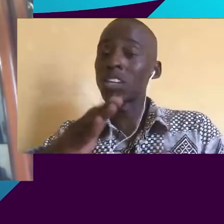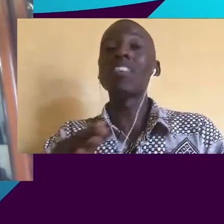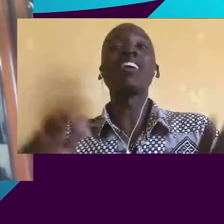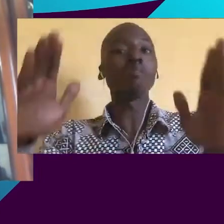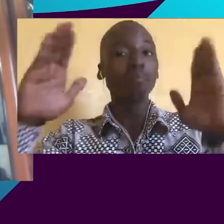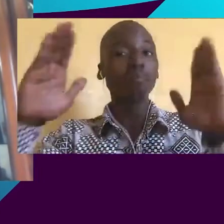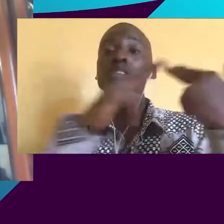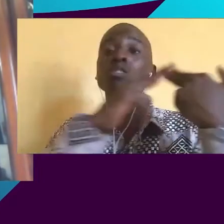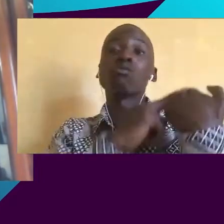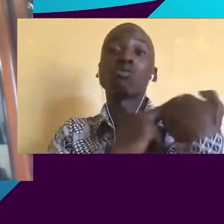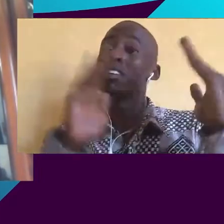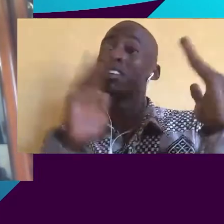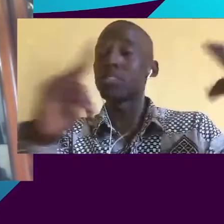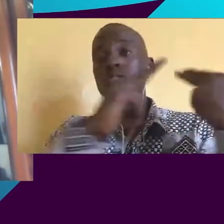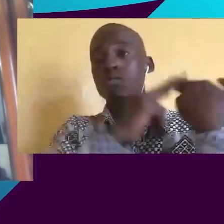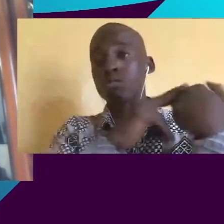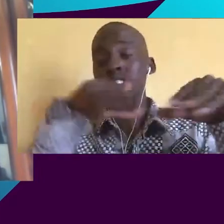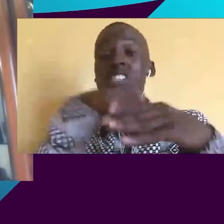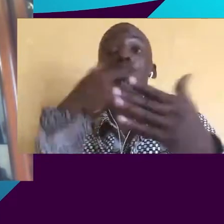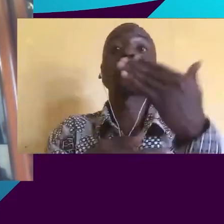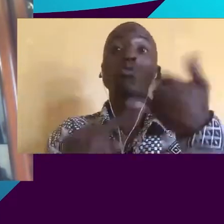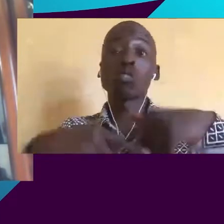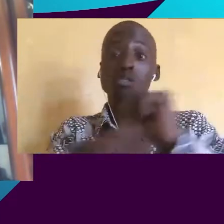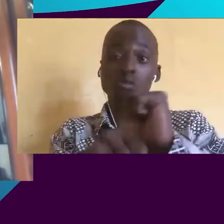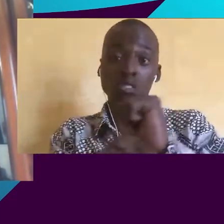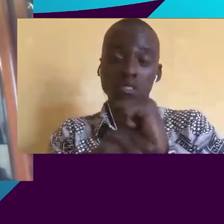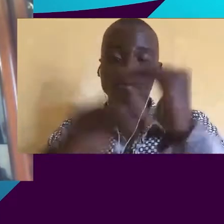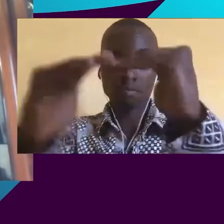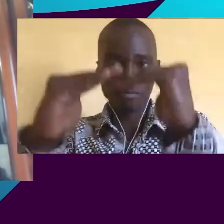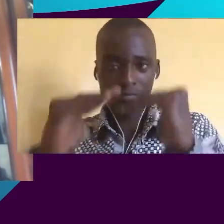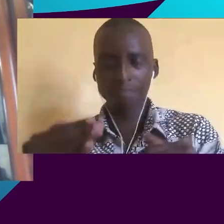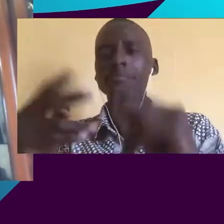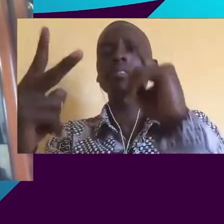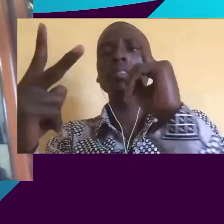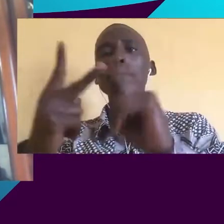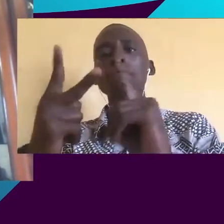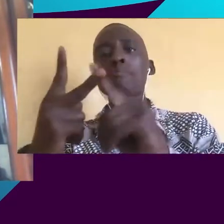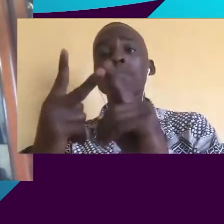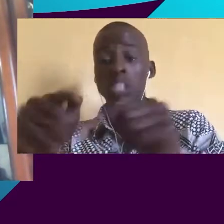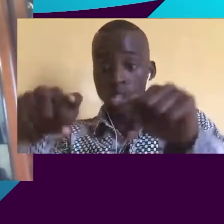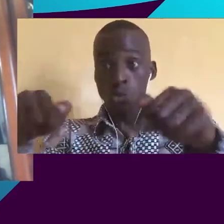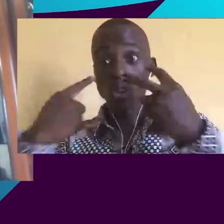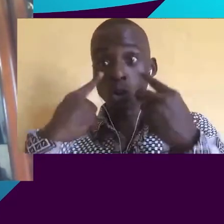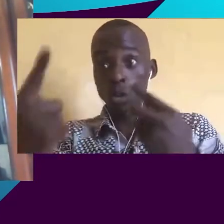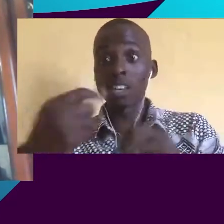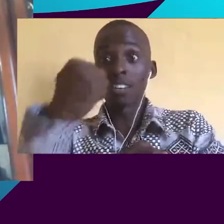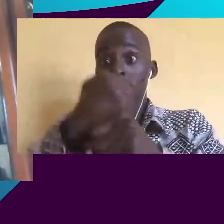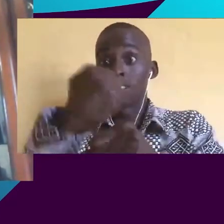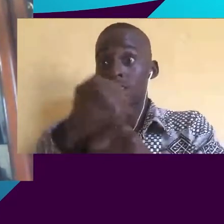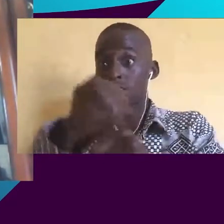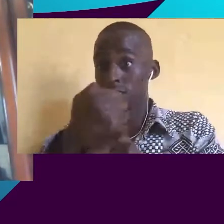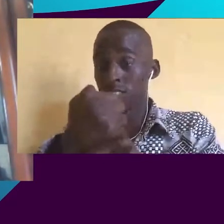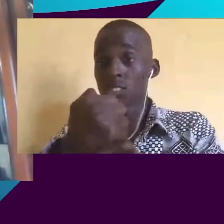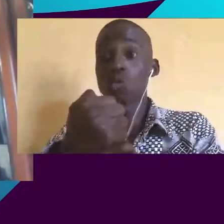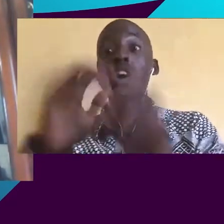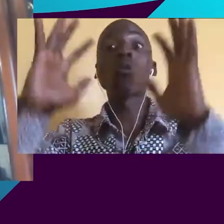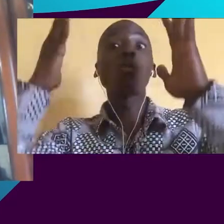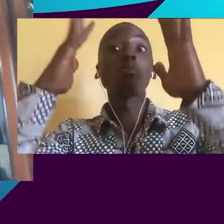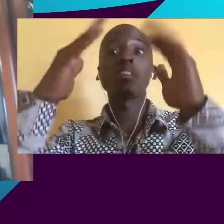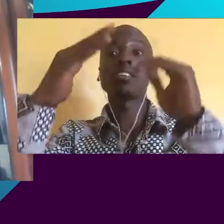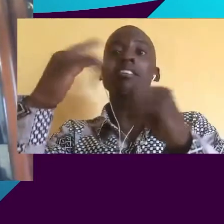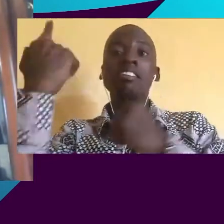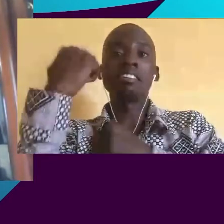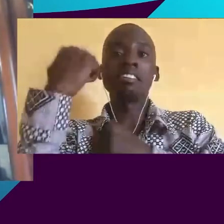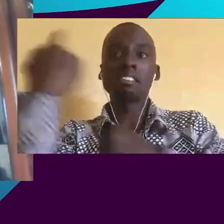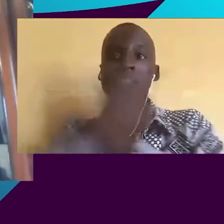a big role into what we are doing. They now come again because today we are looking at a girl child and we are commemorating that. And then when you look at the